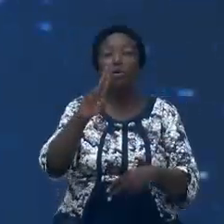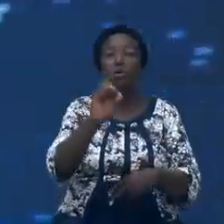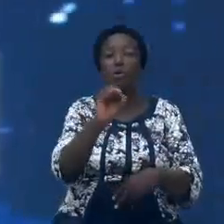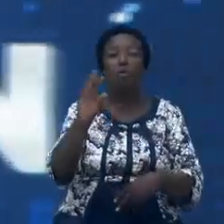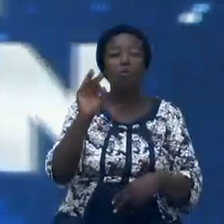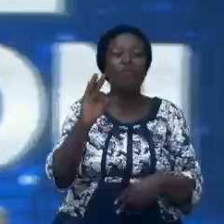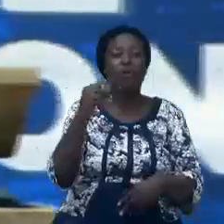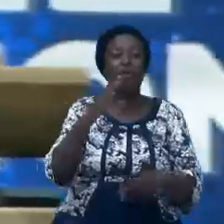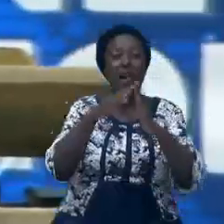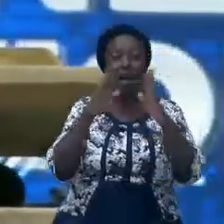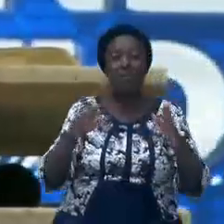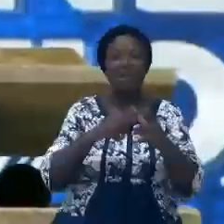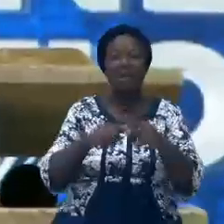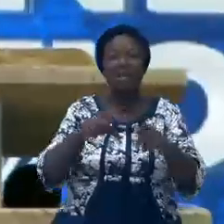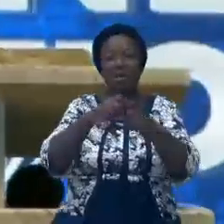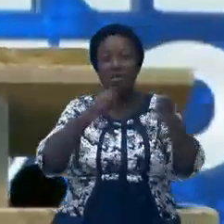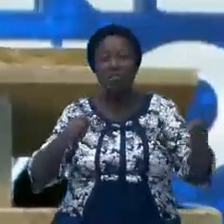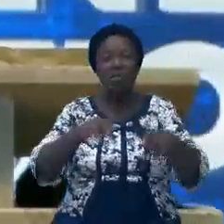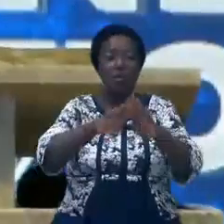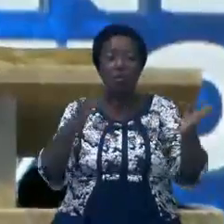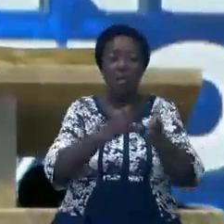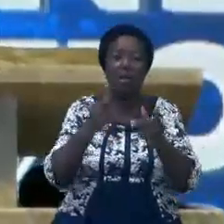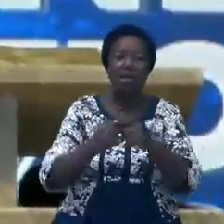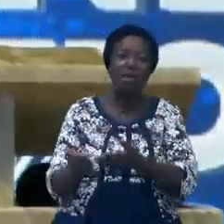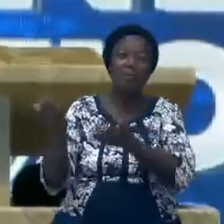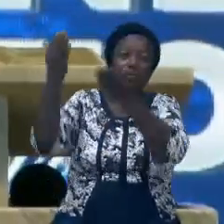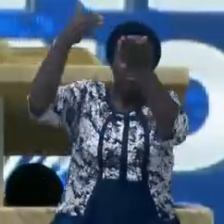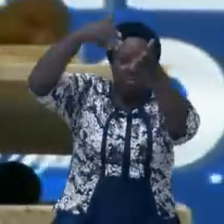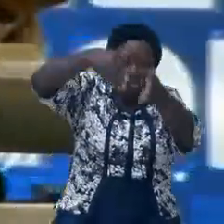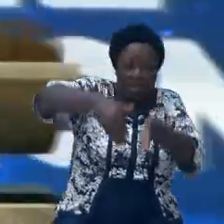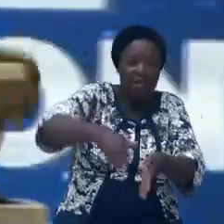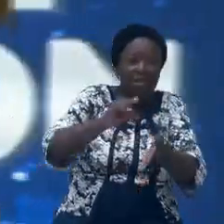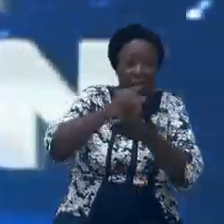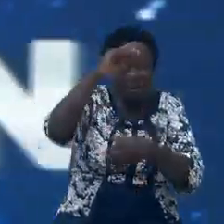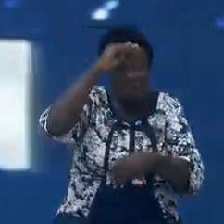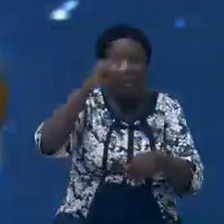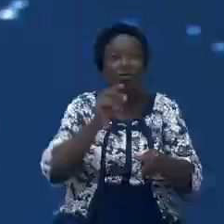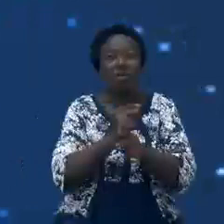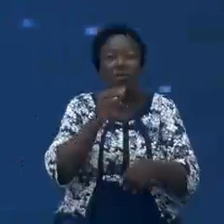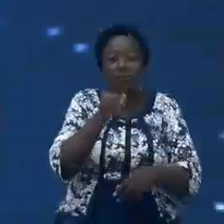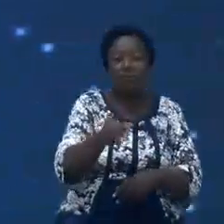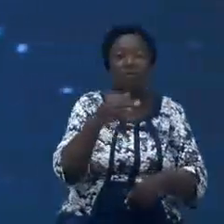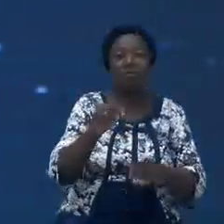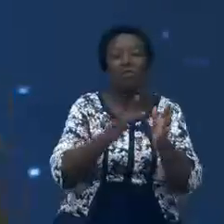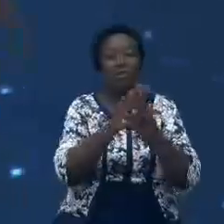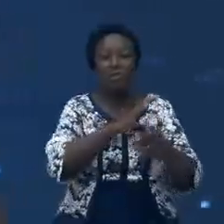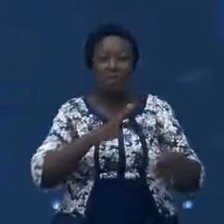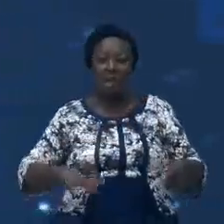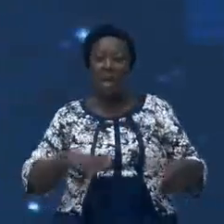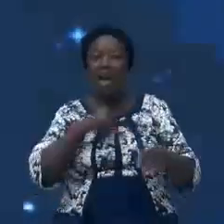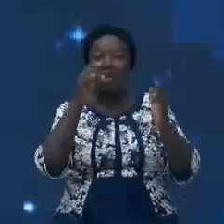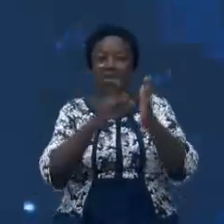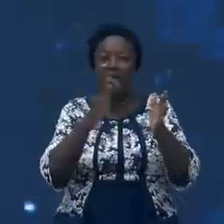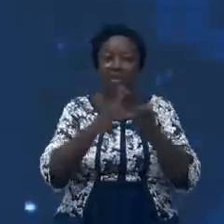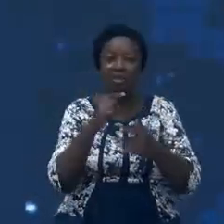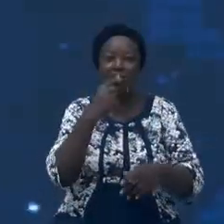they went to the roof of the house and they tore the roof open and they dropped him, that man, in front